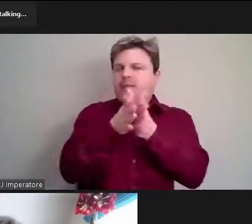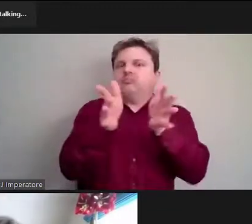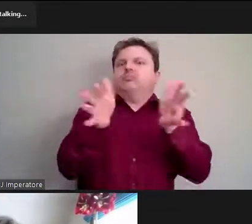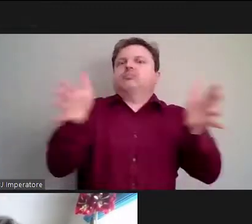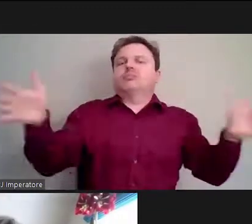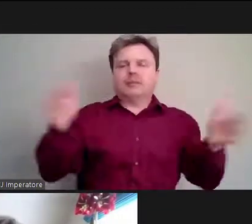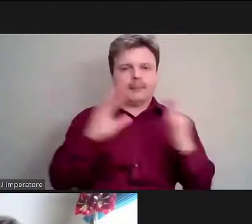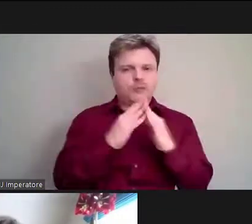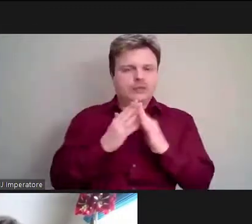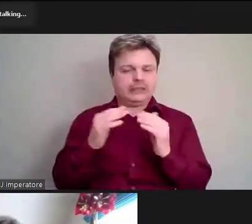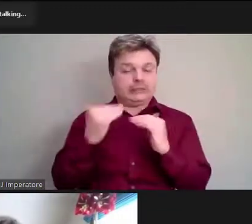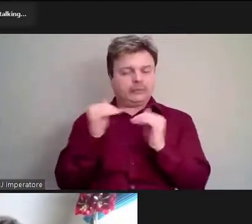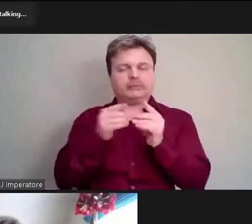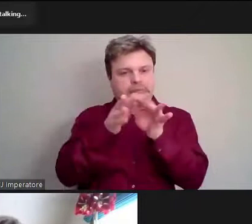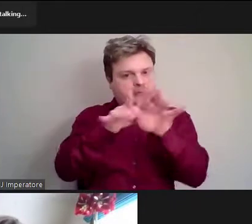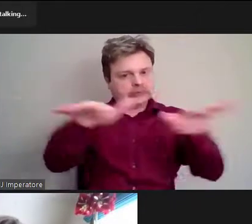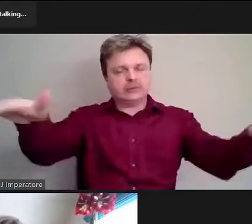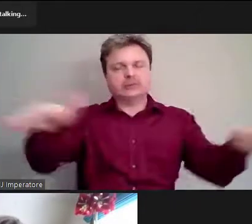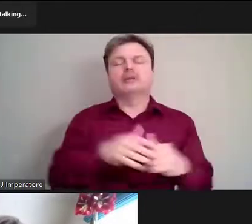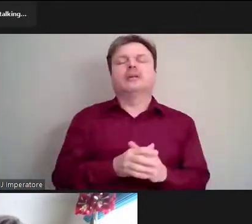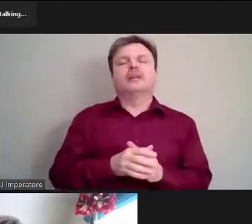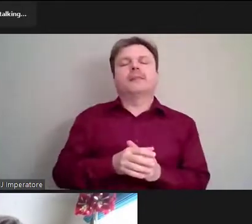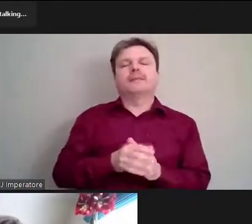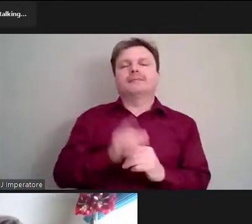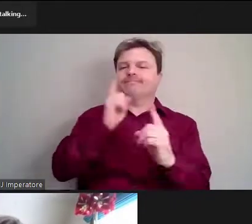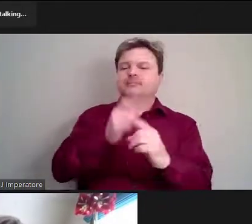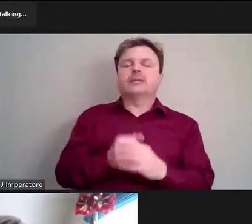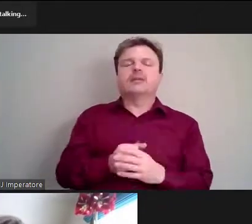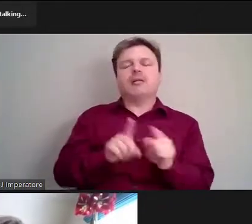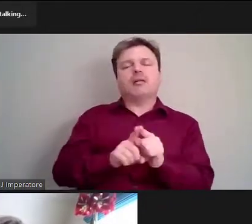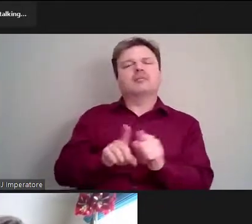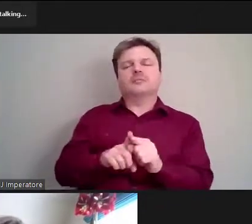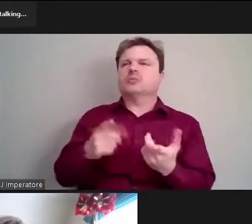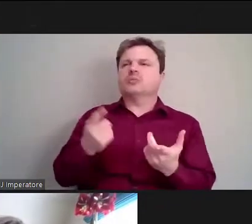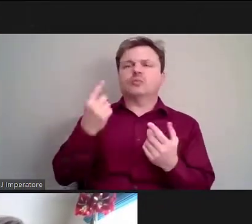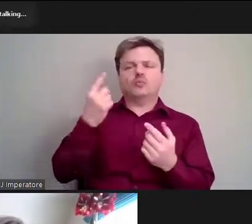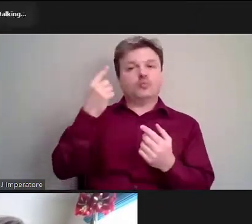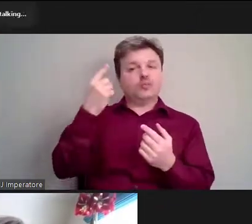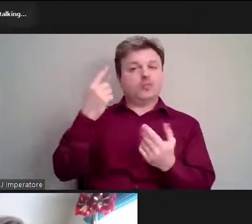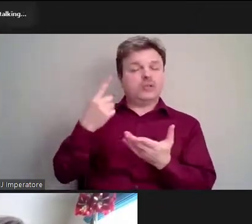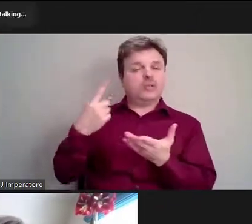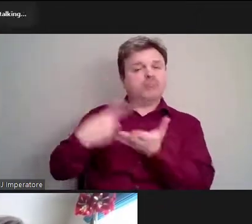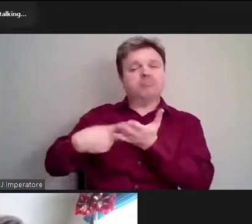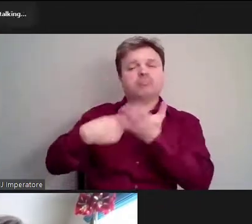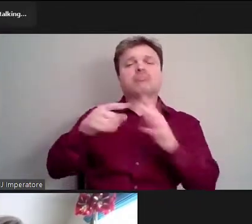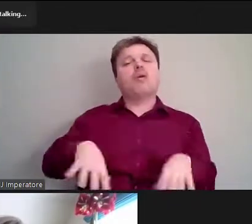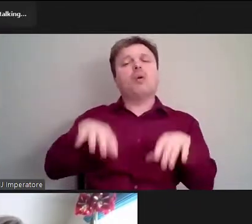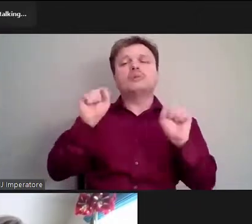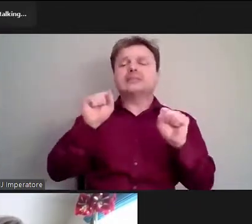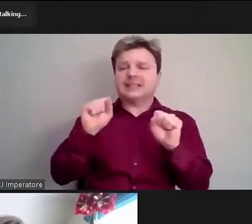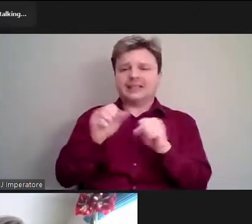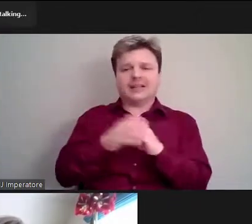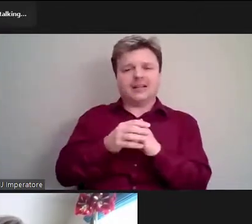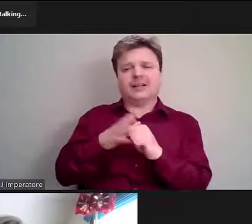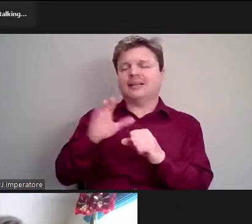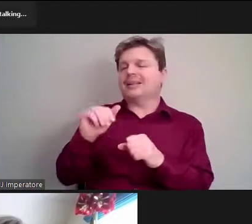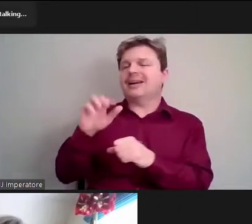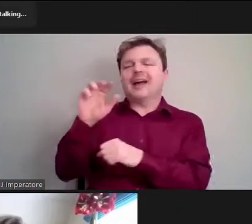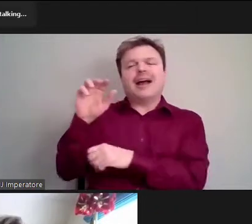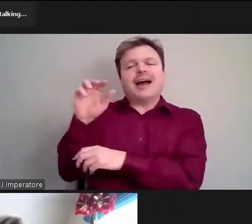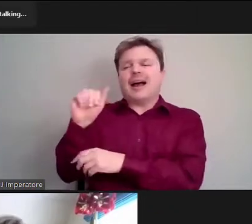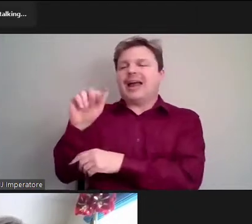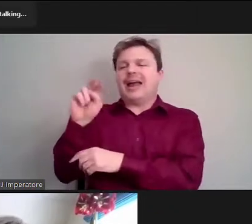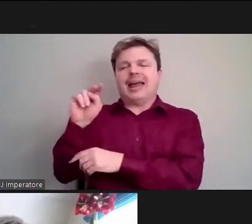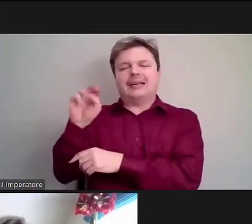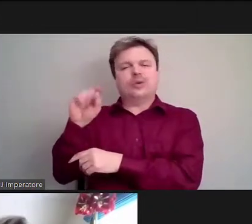And we are also talking about hosting things like an annotated bib, like a running annotated bib, where